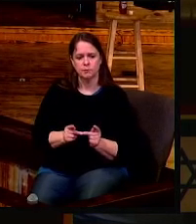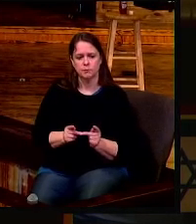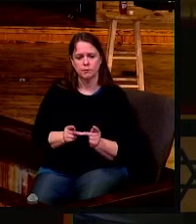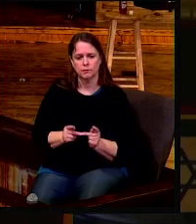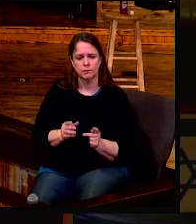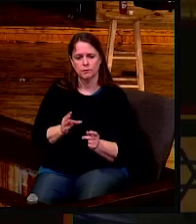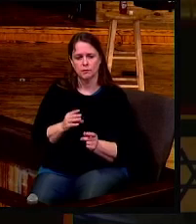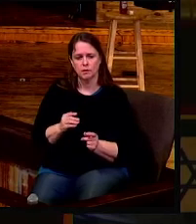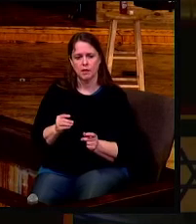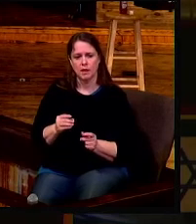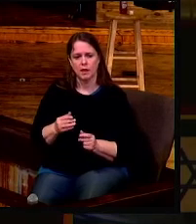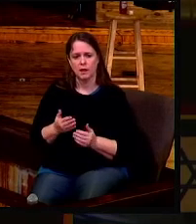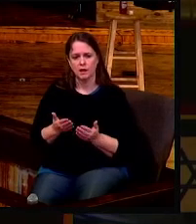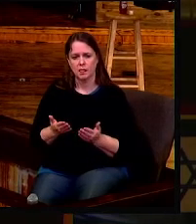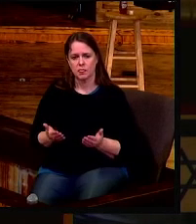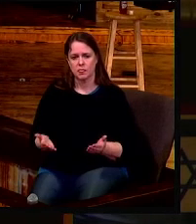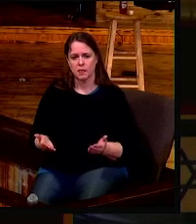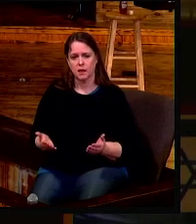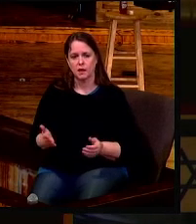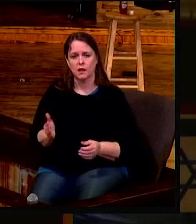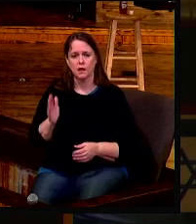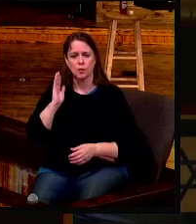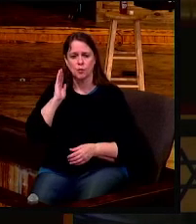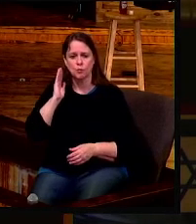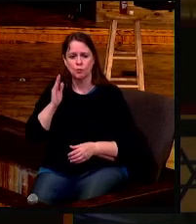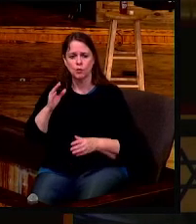on it. And then they start doing it.